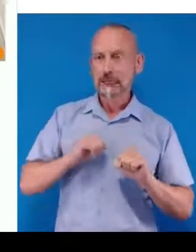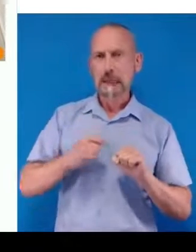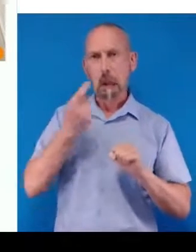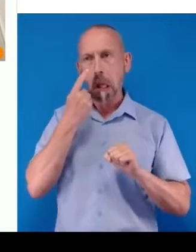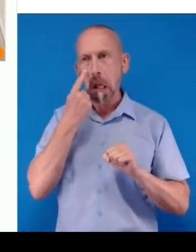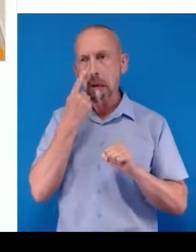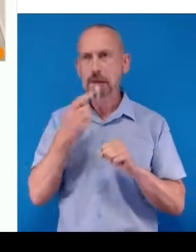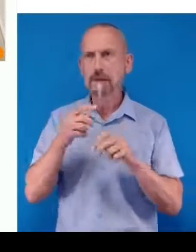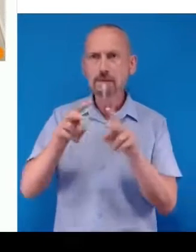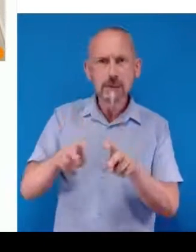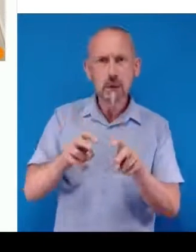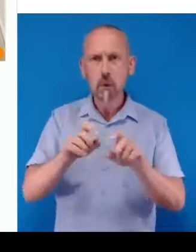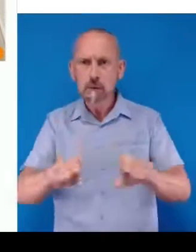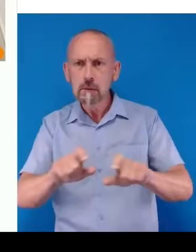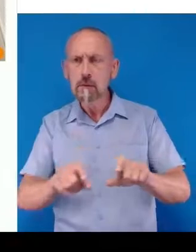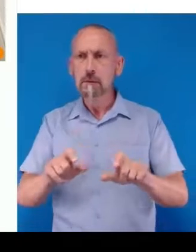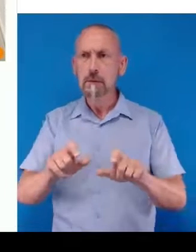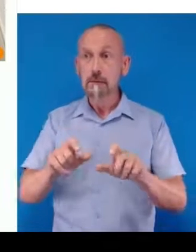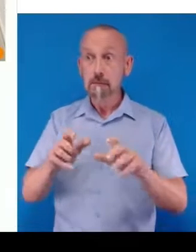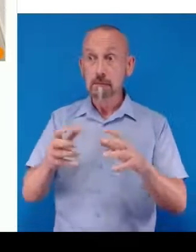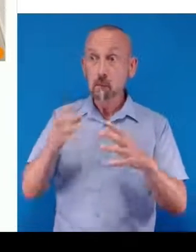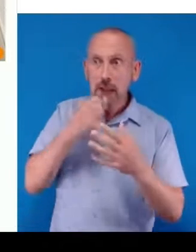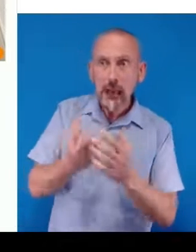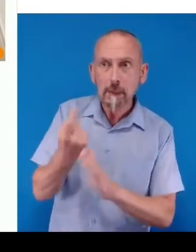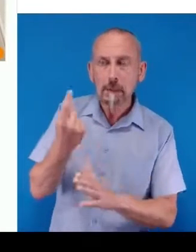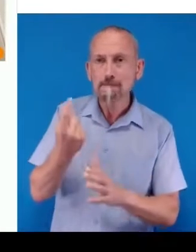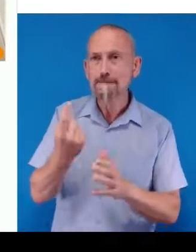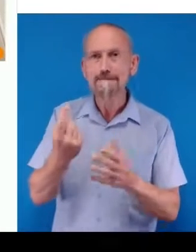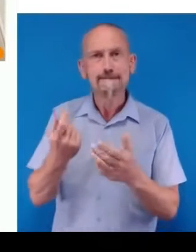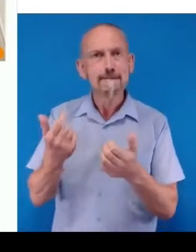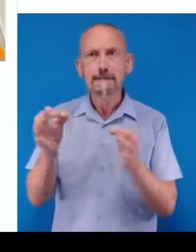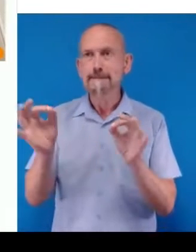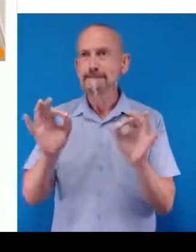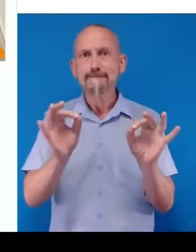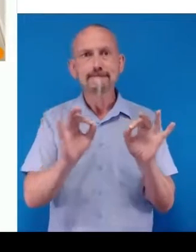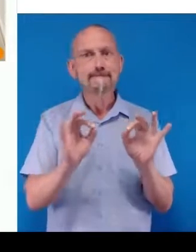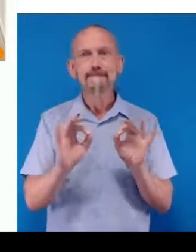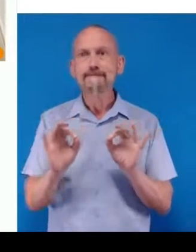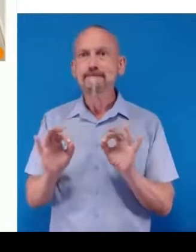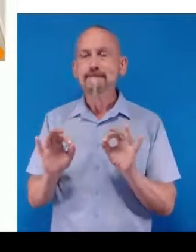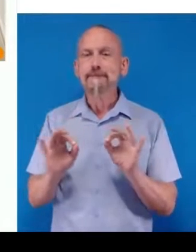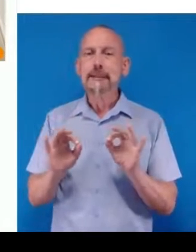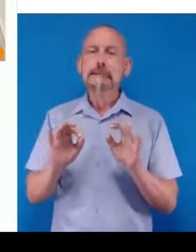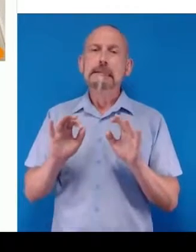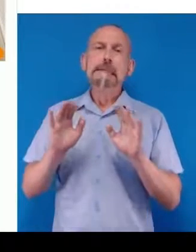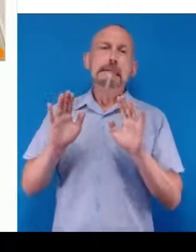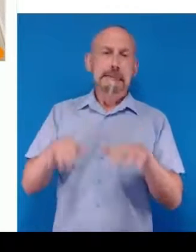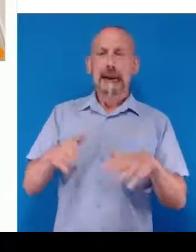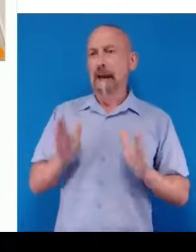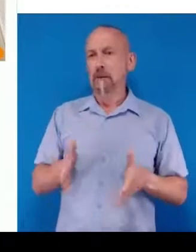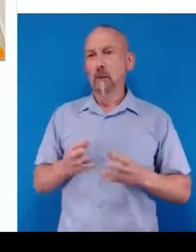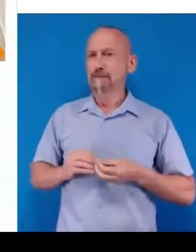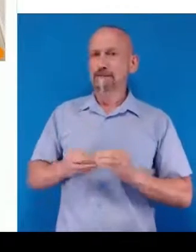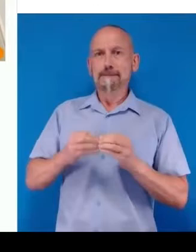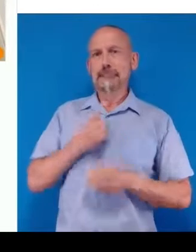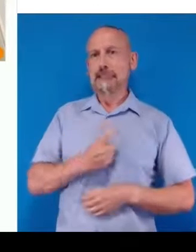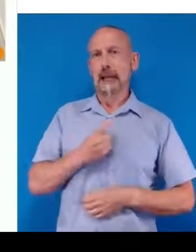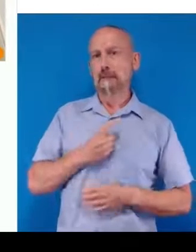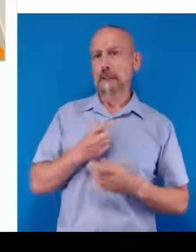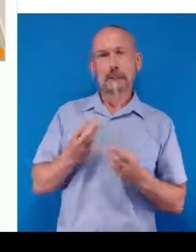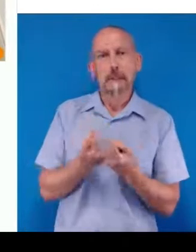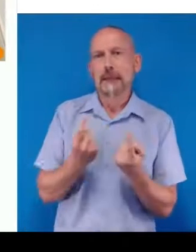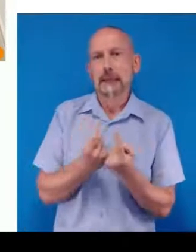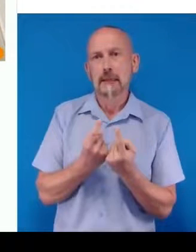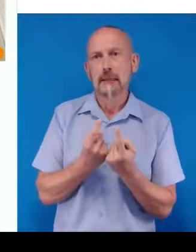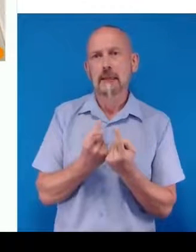solution ourselves. So Dan, we were talking about this throughout lockdown. So we sat down and we were going to do